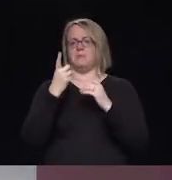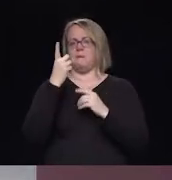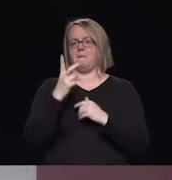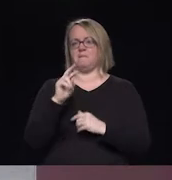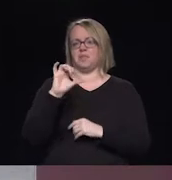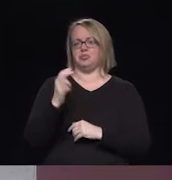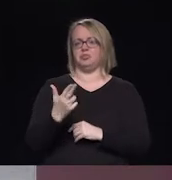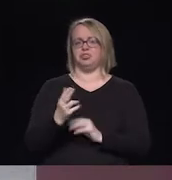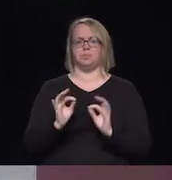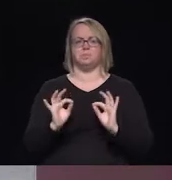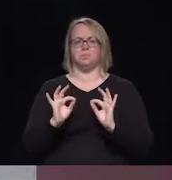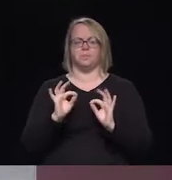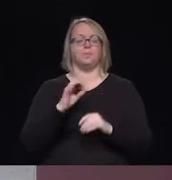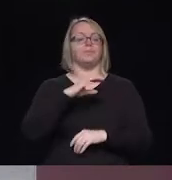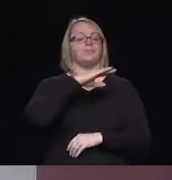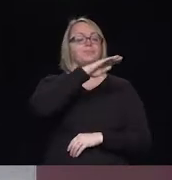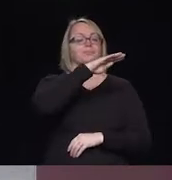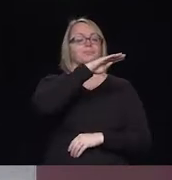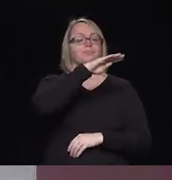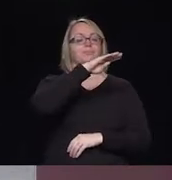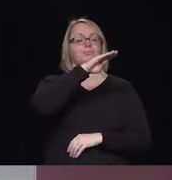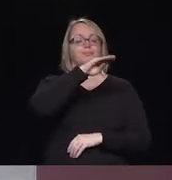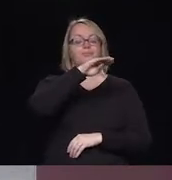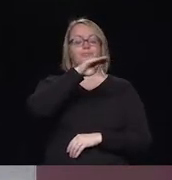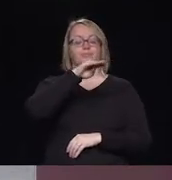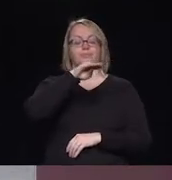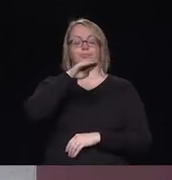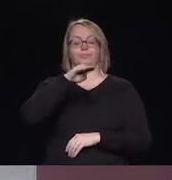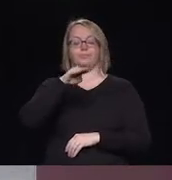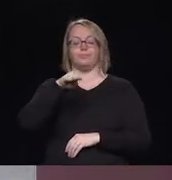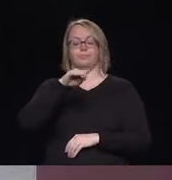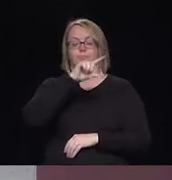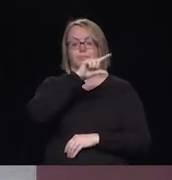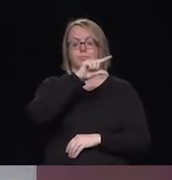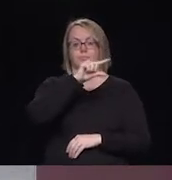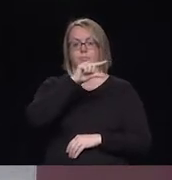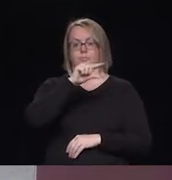And gradually, using subtle rocky bumps,